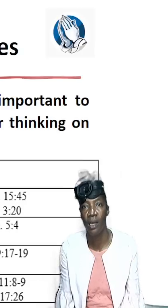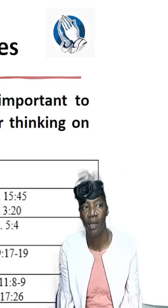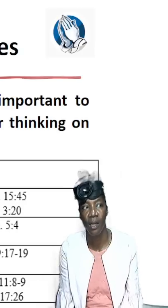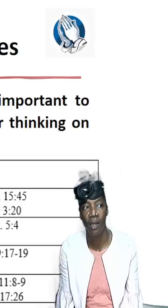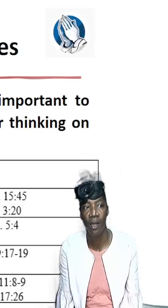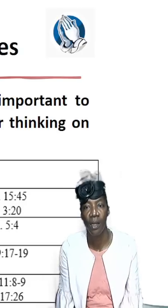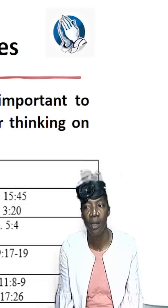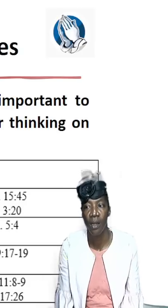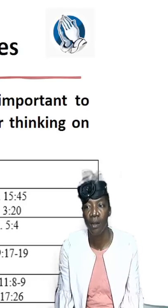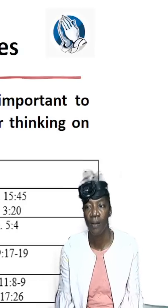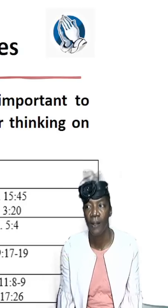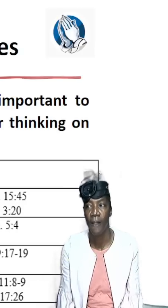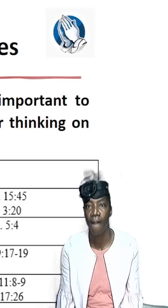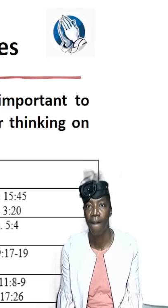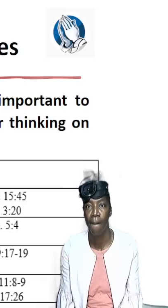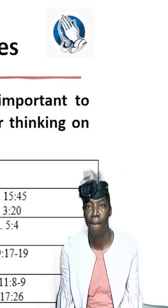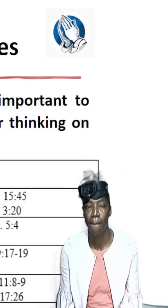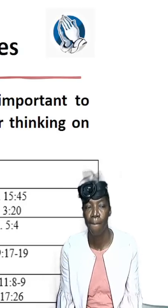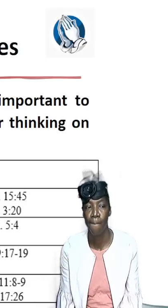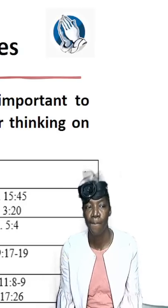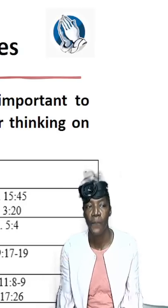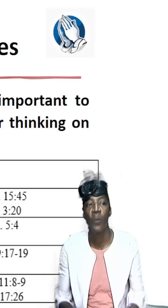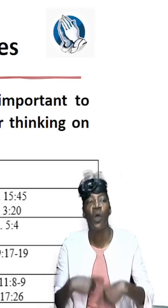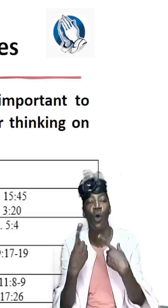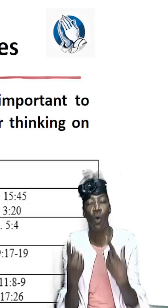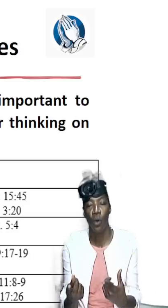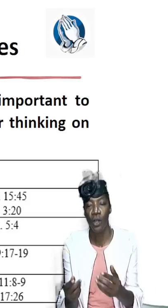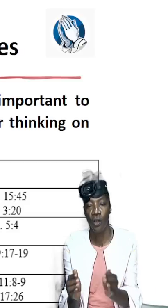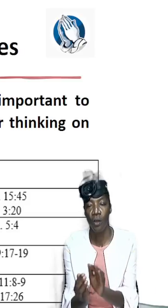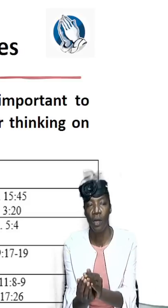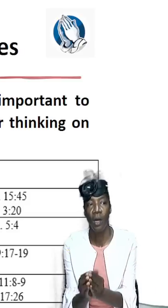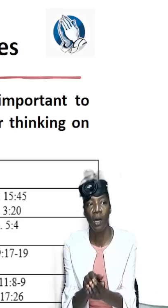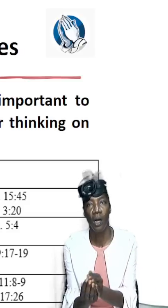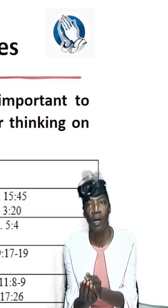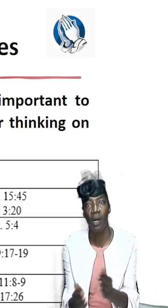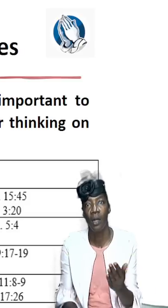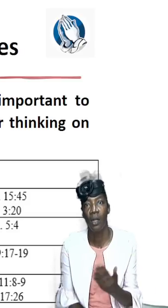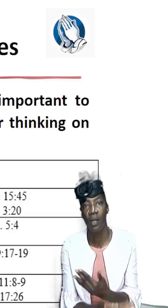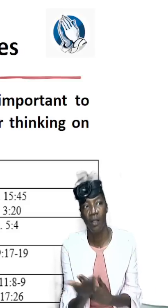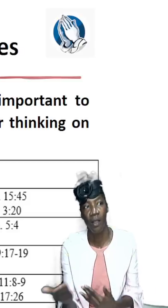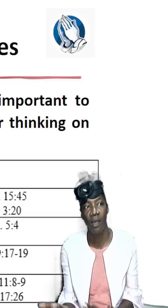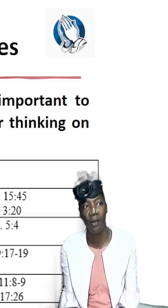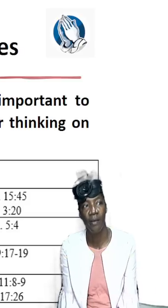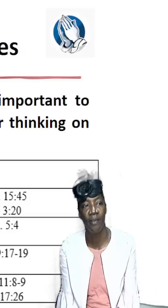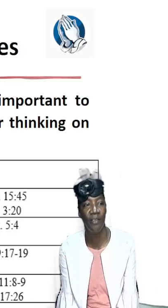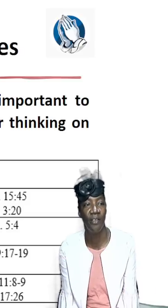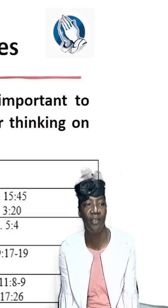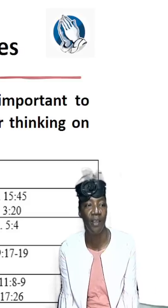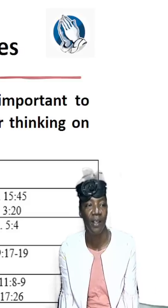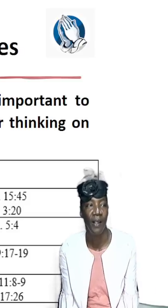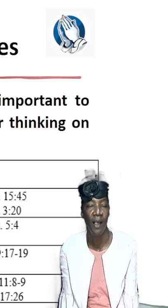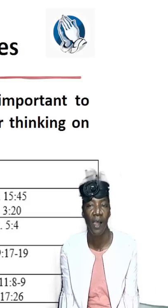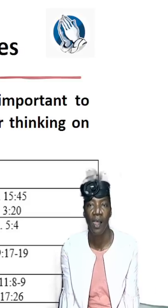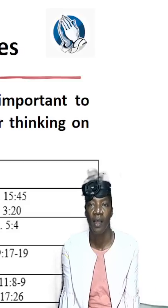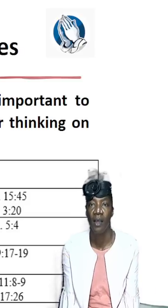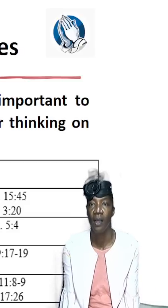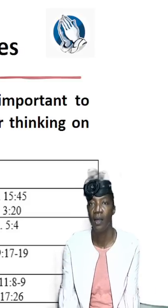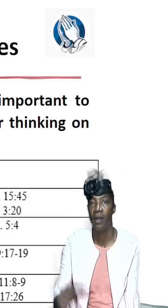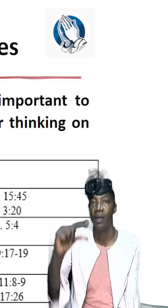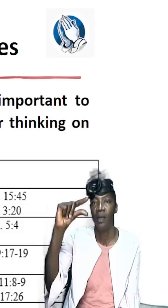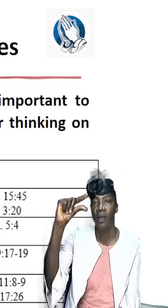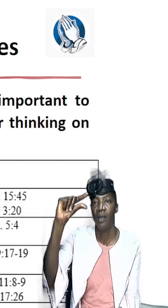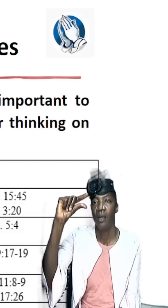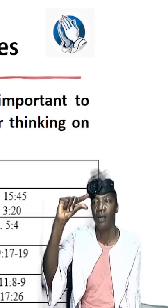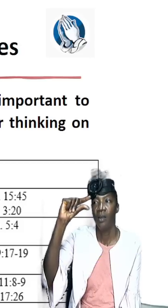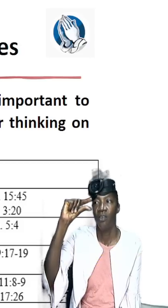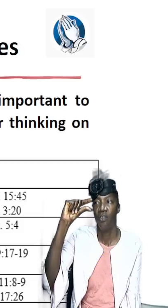actually went into the ark. Then there is Genesis chapter 11, verses